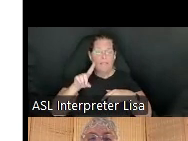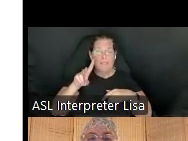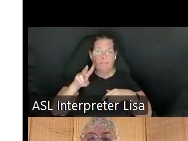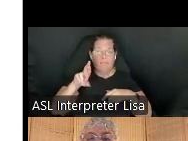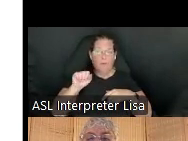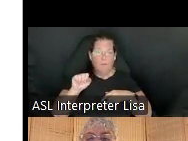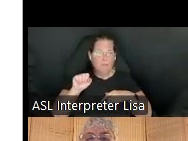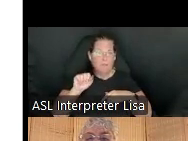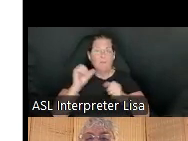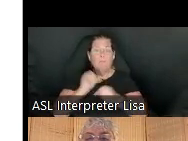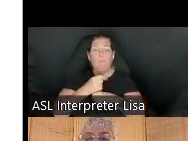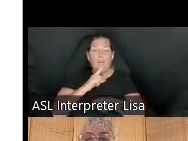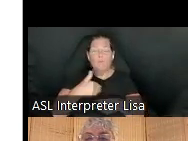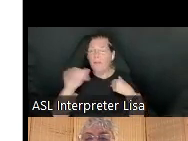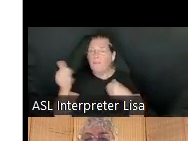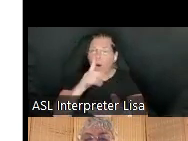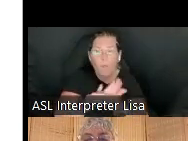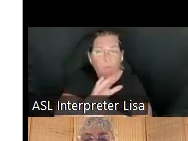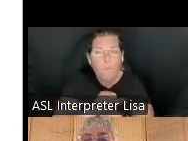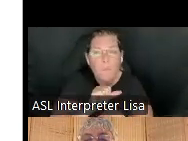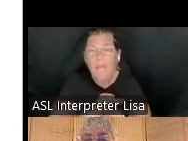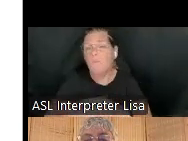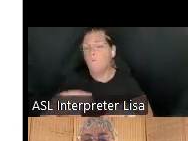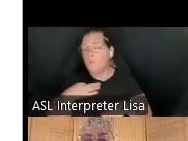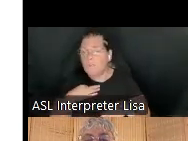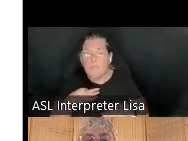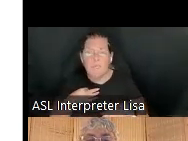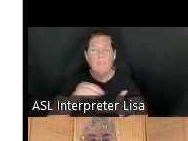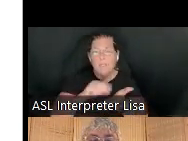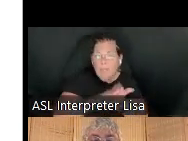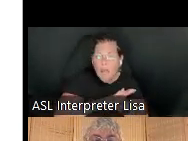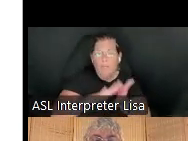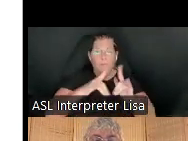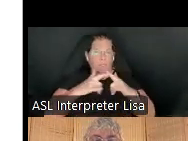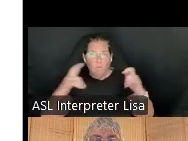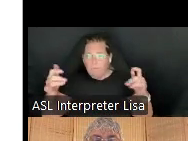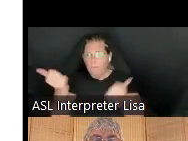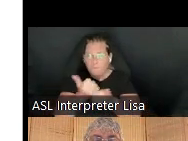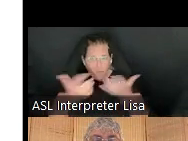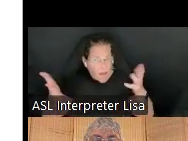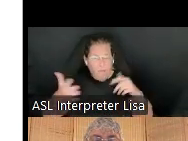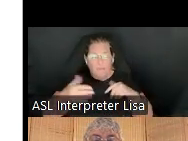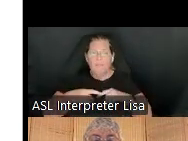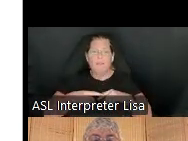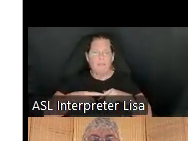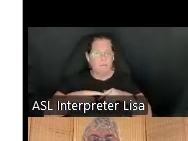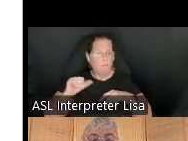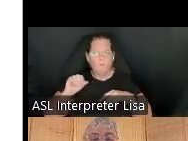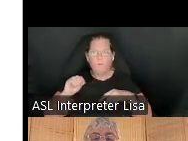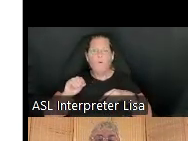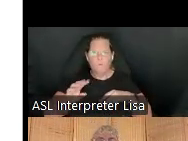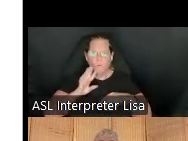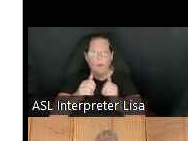have all of the paperwork and documentation that you guys would need. So we do talk to individuals